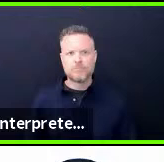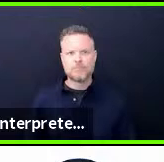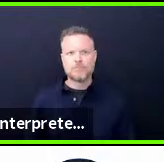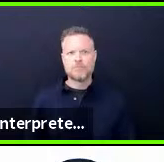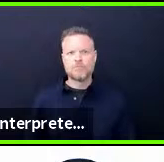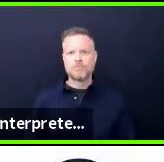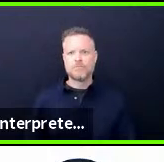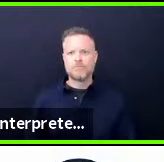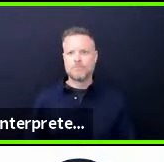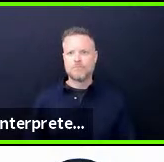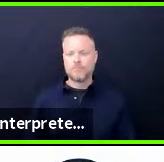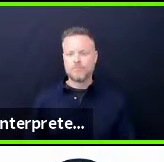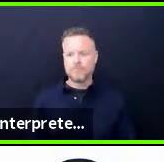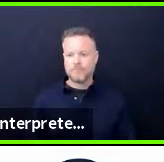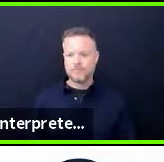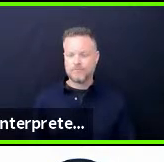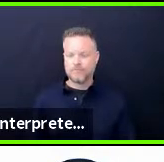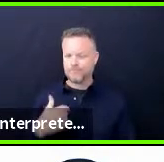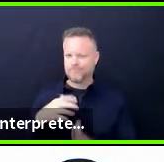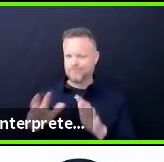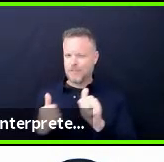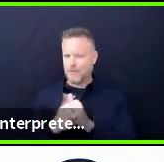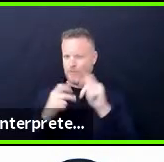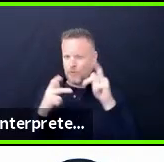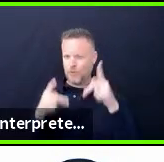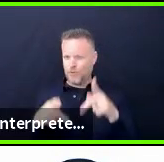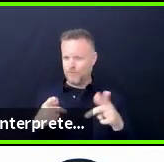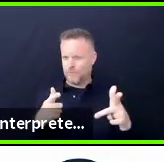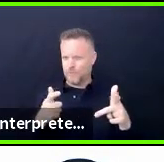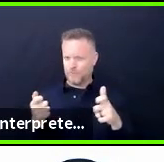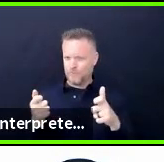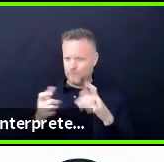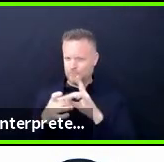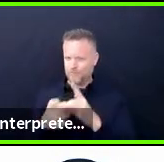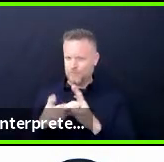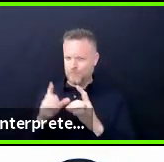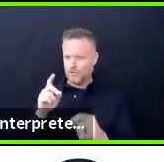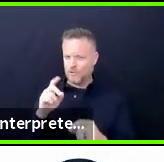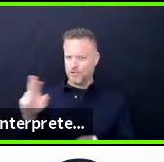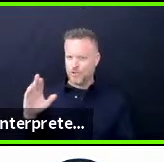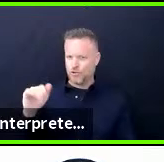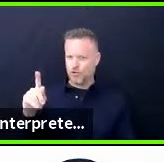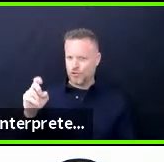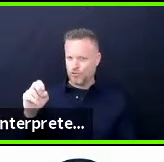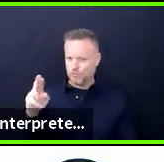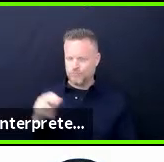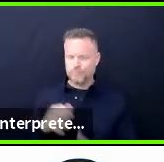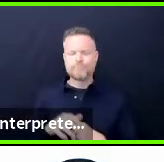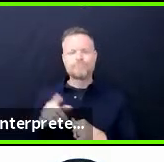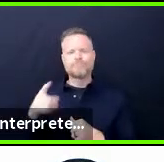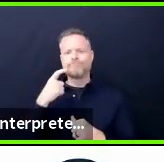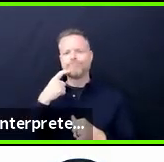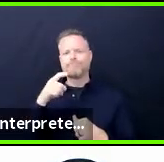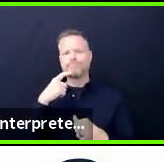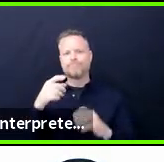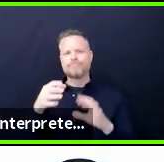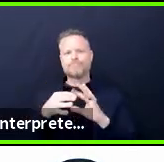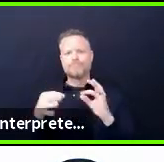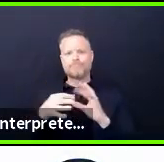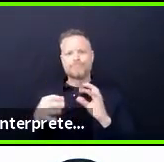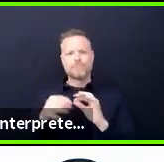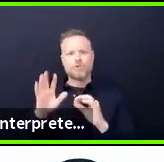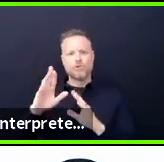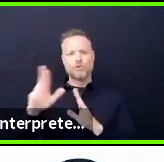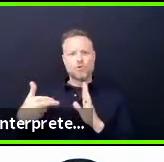with Dr. Carter. So can you say a little bit more about the role that you play